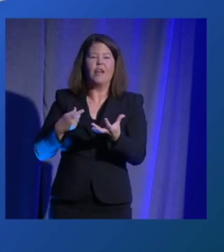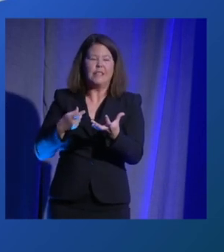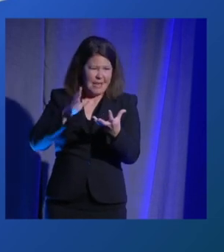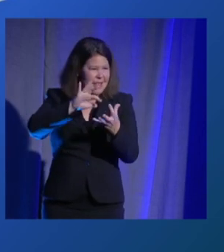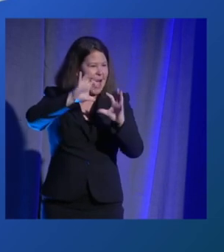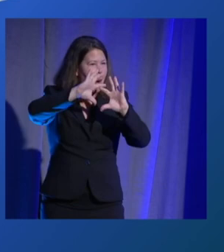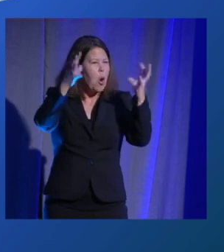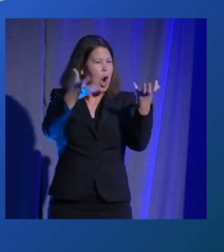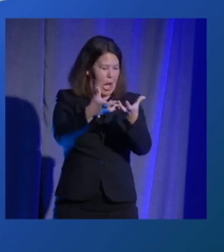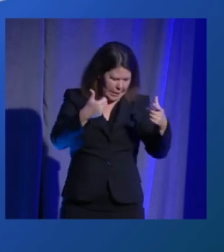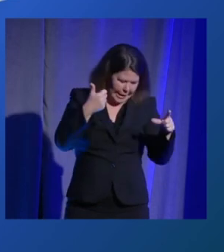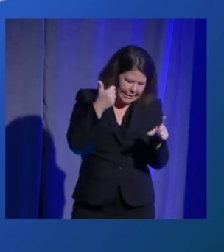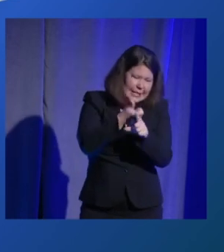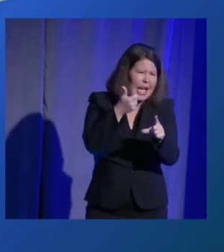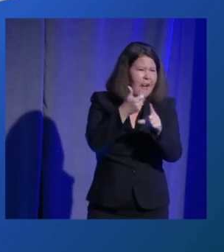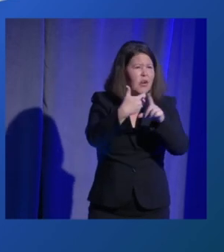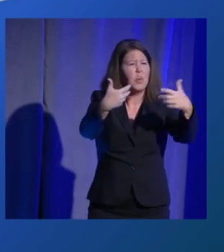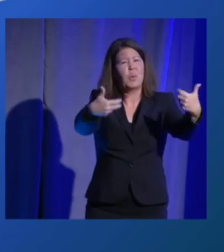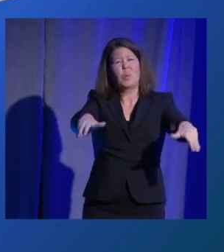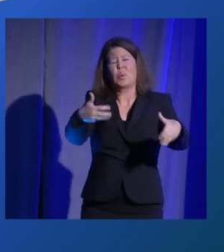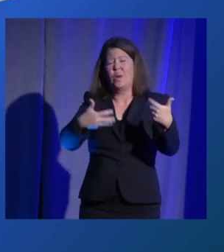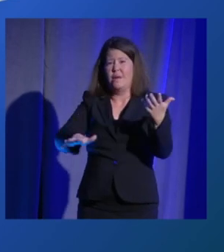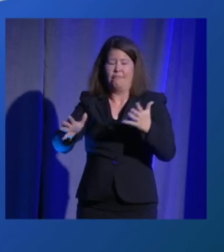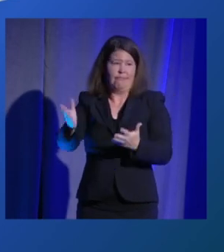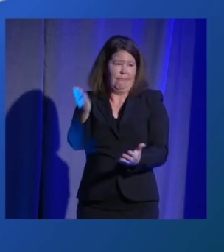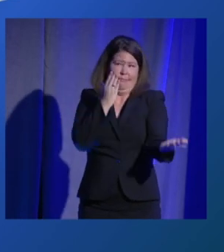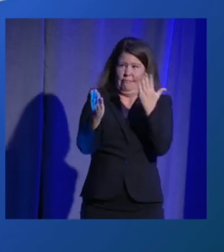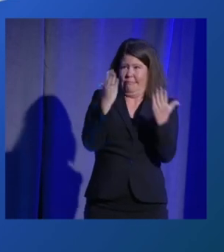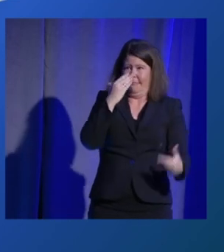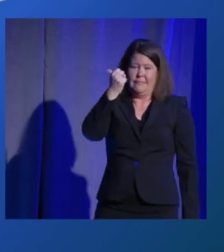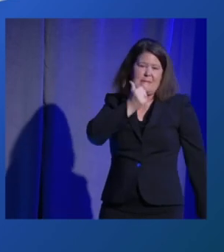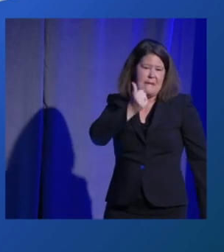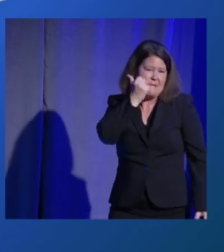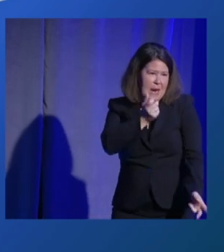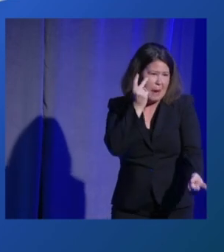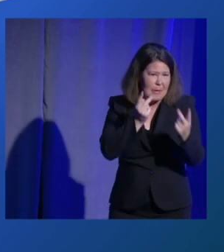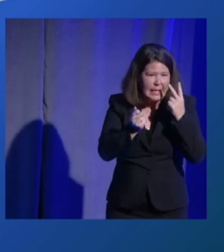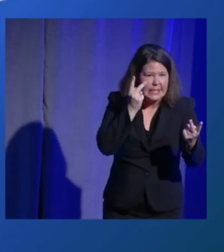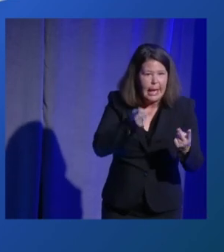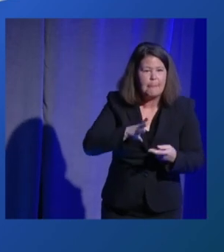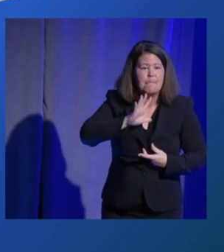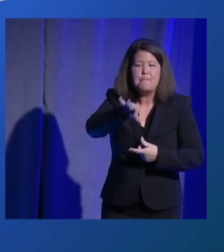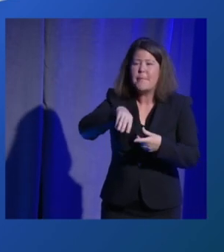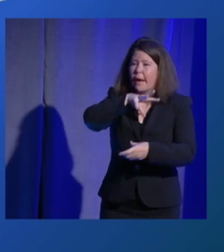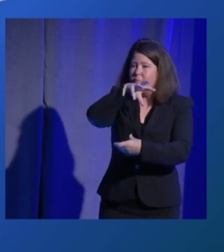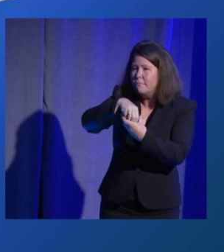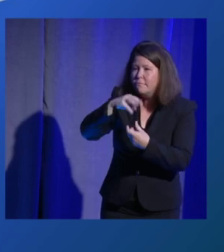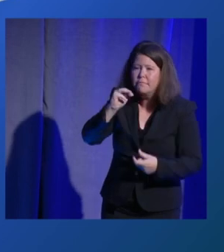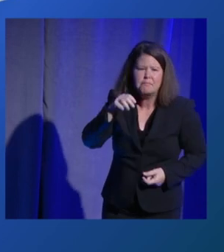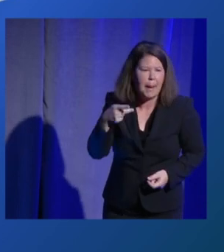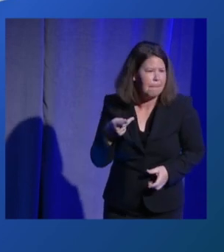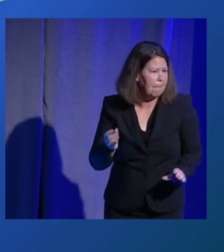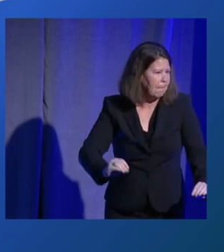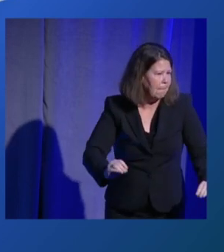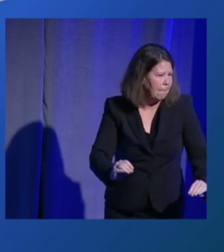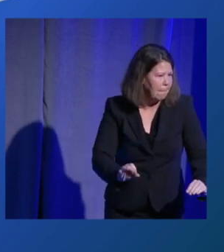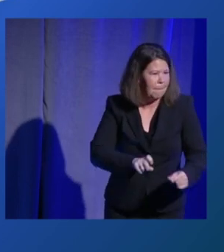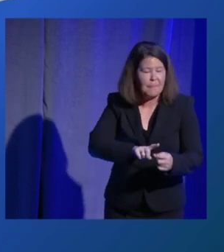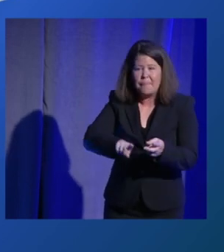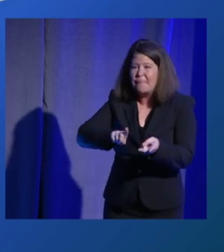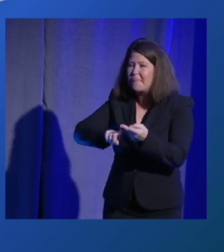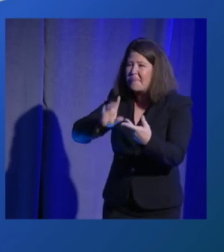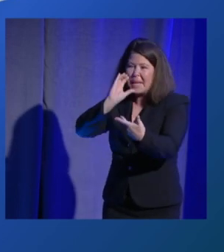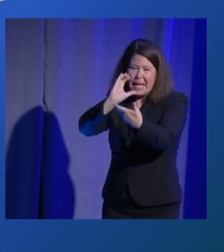Geon knowledge it's not about maps and it's not about imagery it's about taking